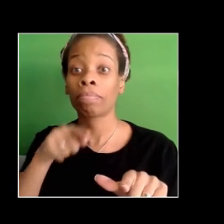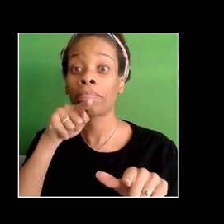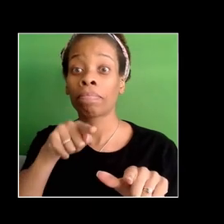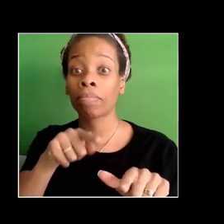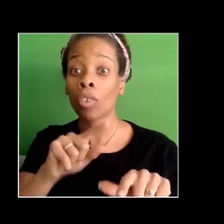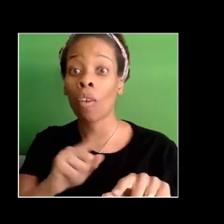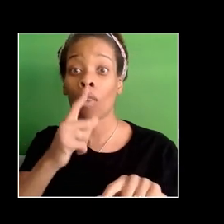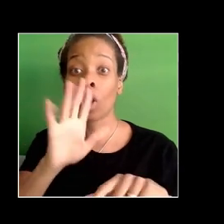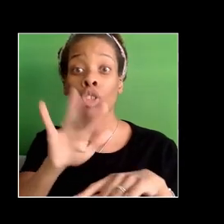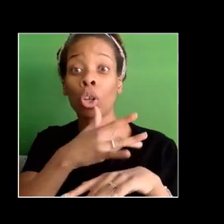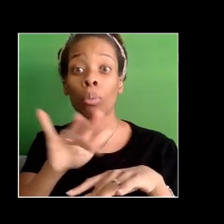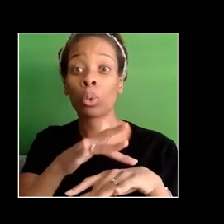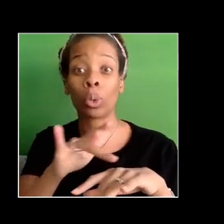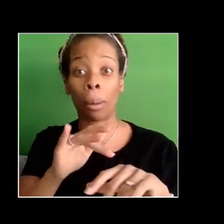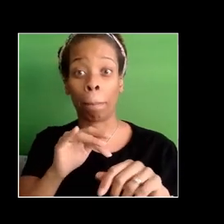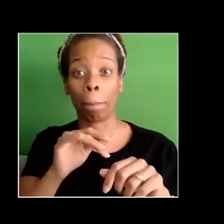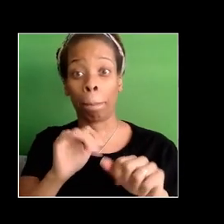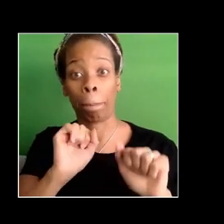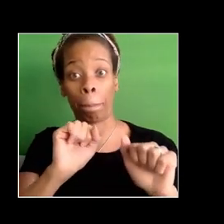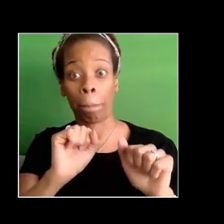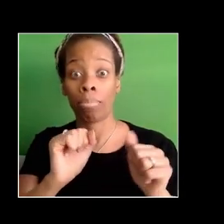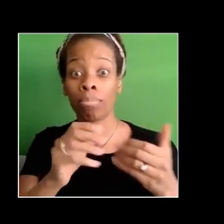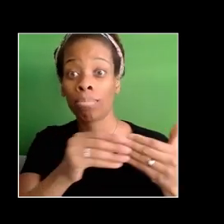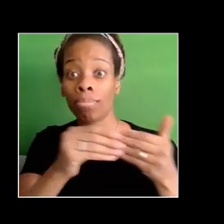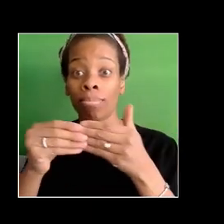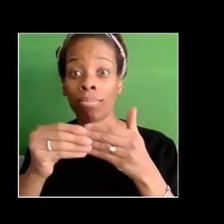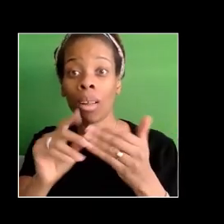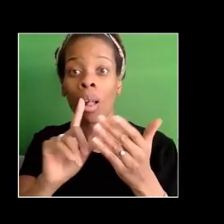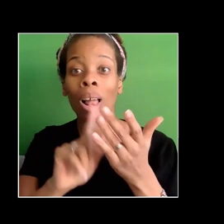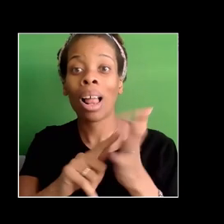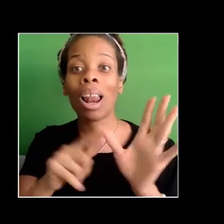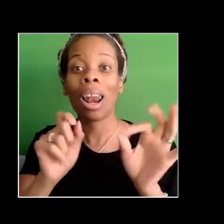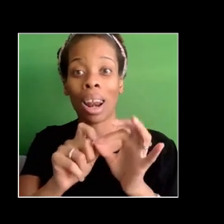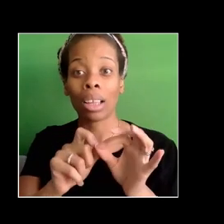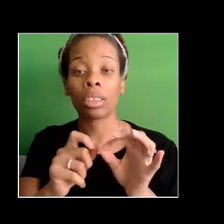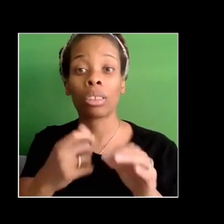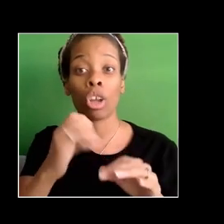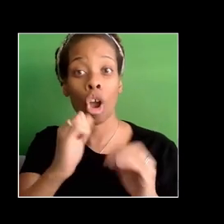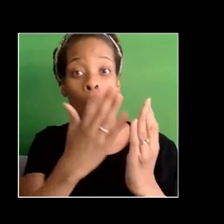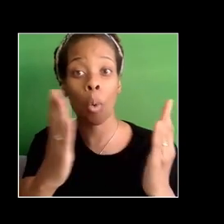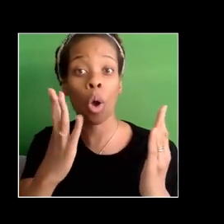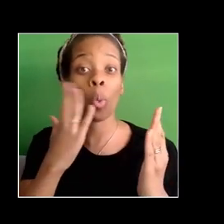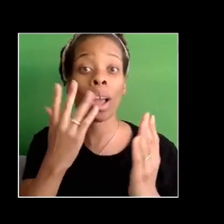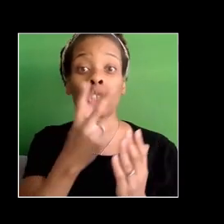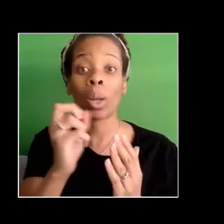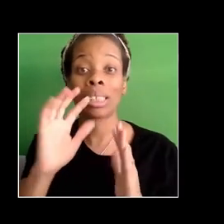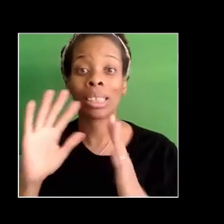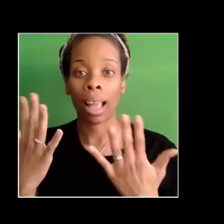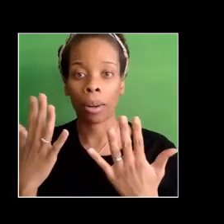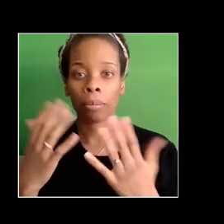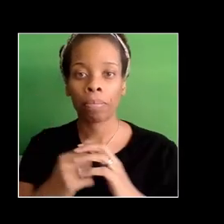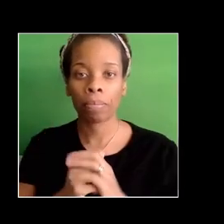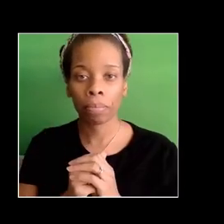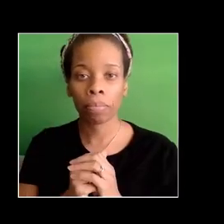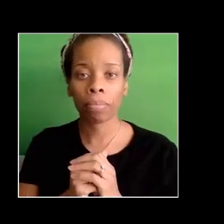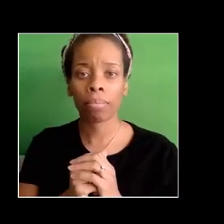museum show of Lynette's work back in 2010. As all of us in the cultural sector face up